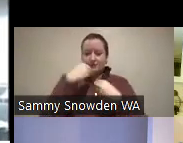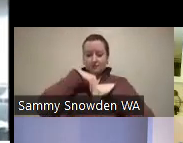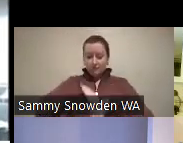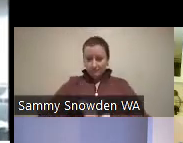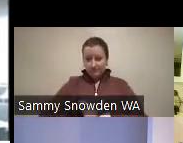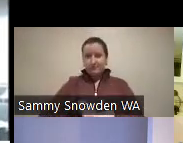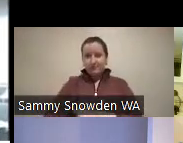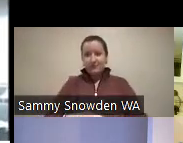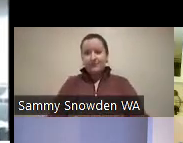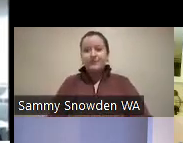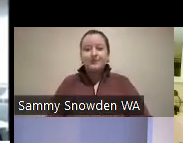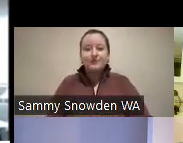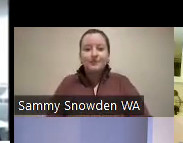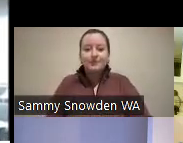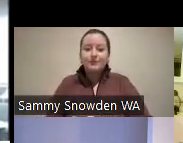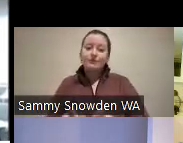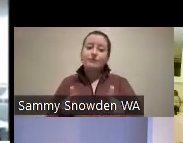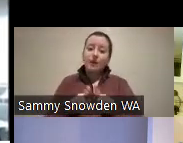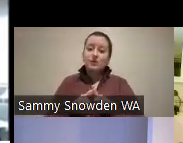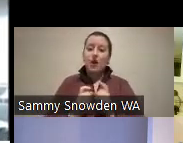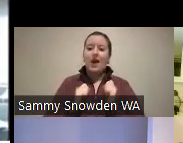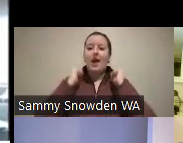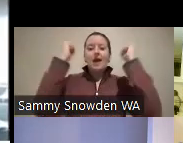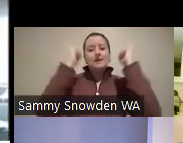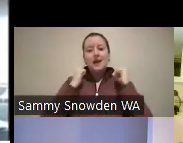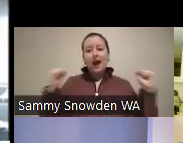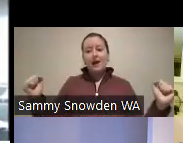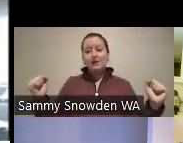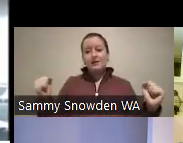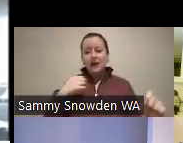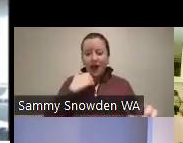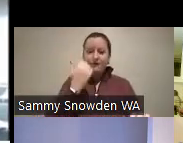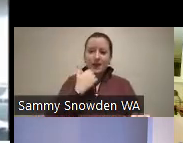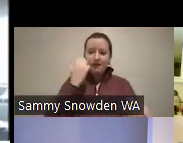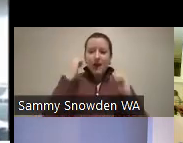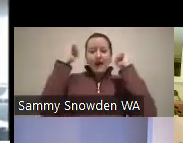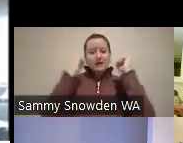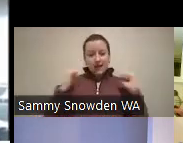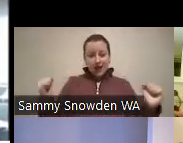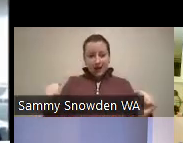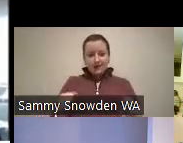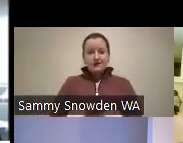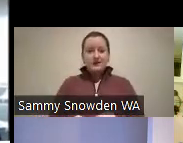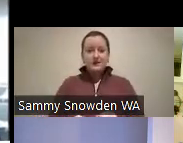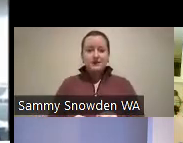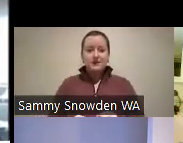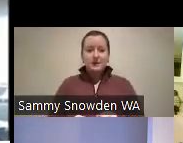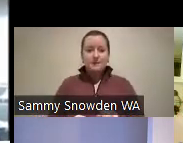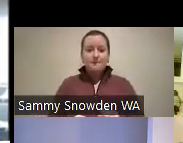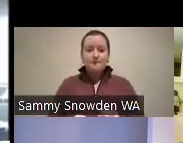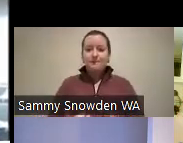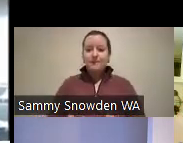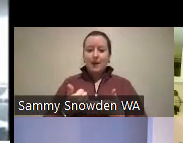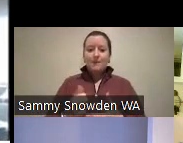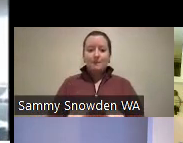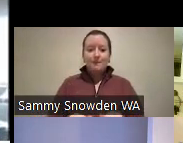key as well, and also managing our stress levels. And then increasing melatonin. Well, if you can get